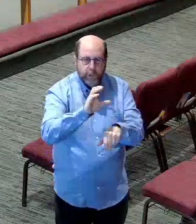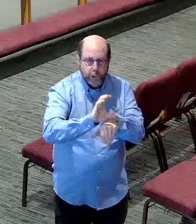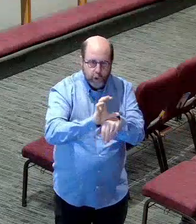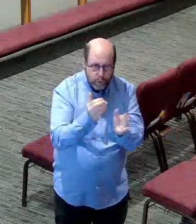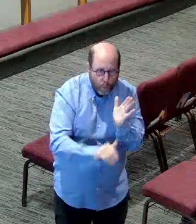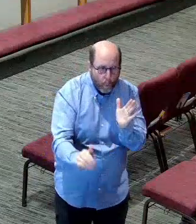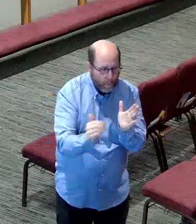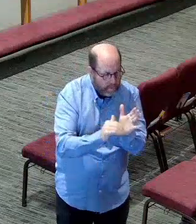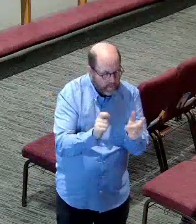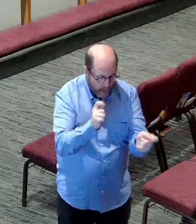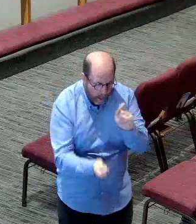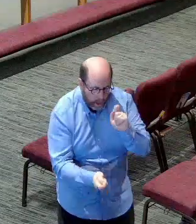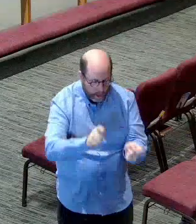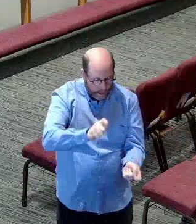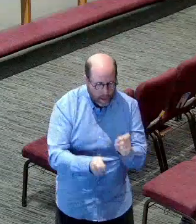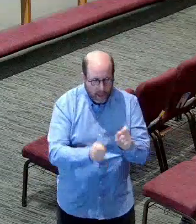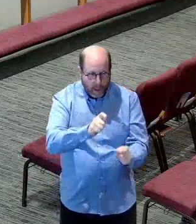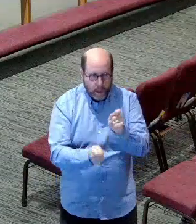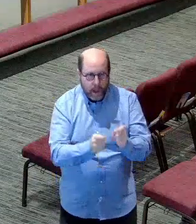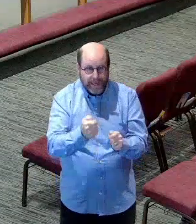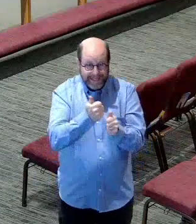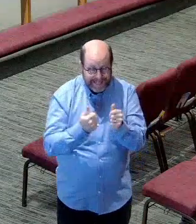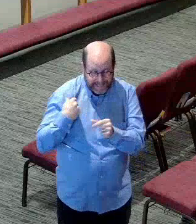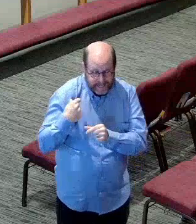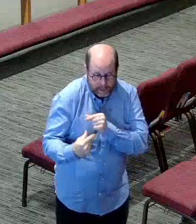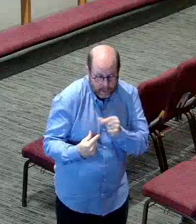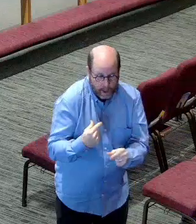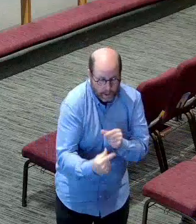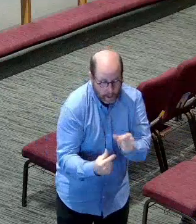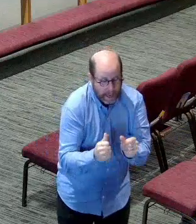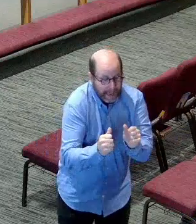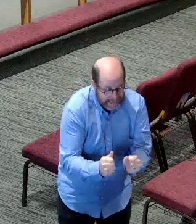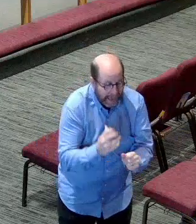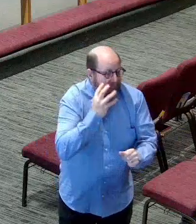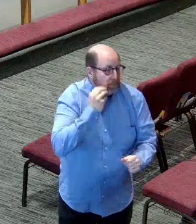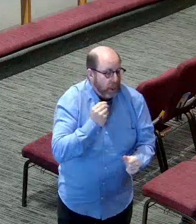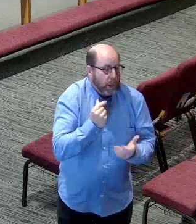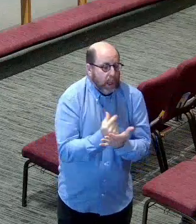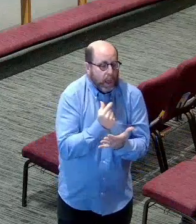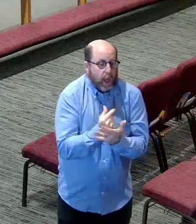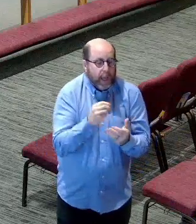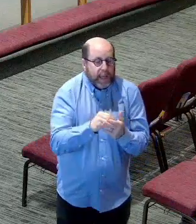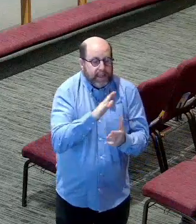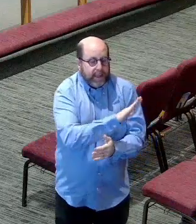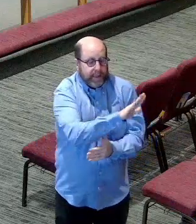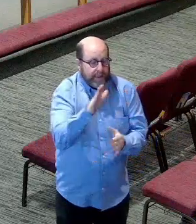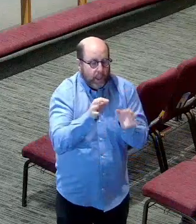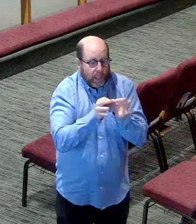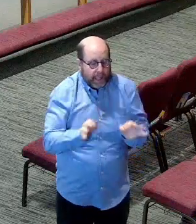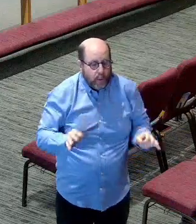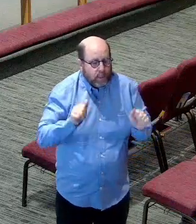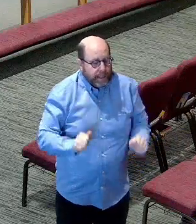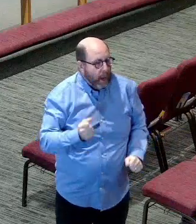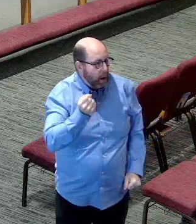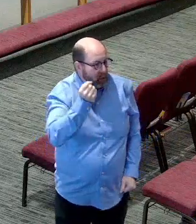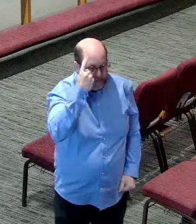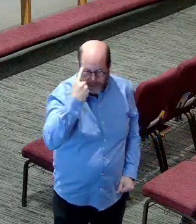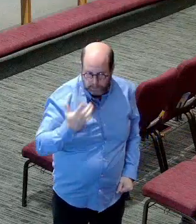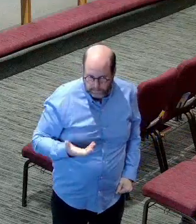again, so that every generation may experience the gospel in the language it can